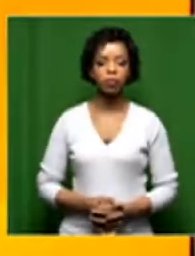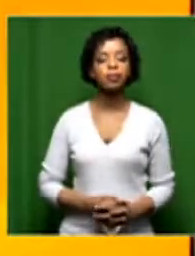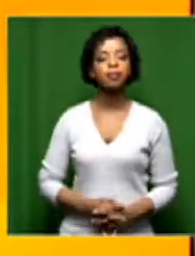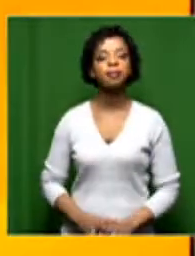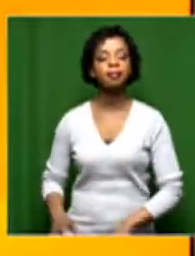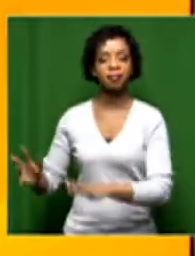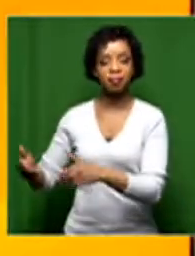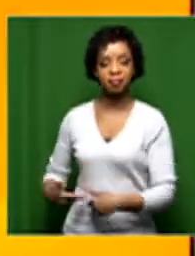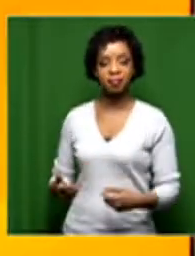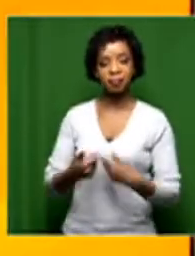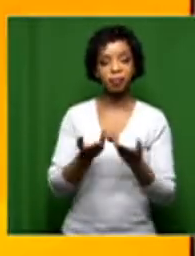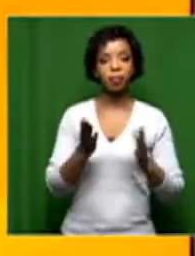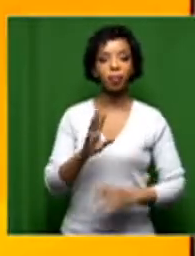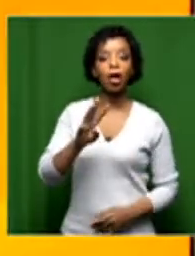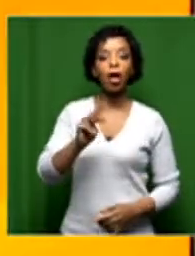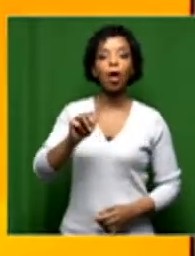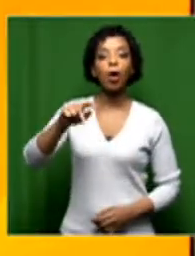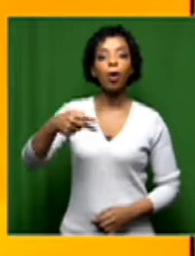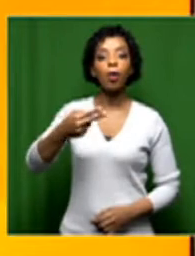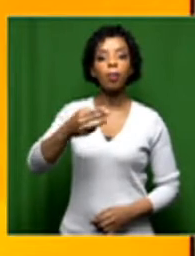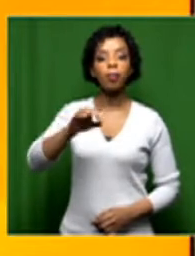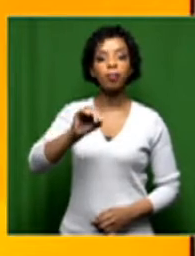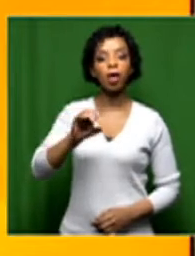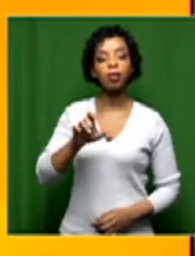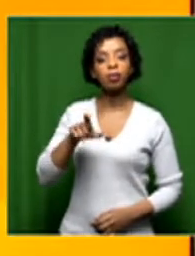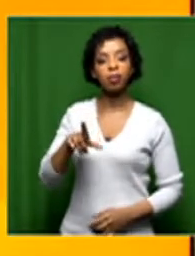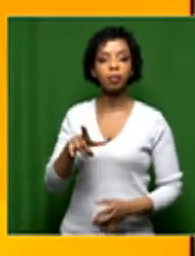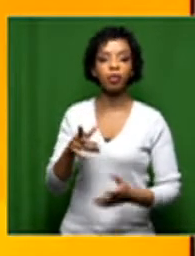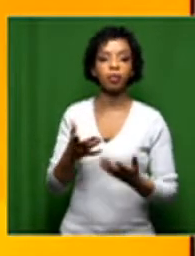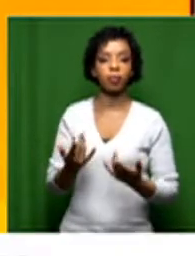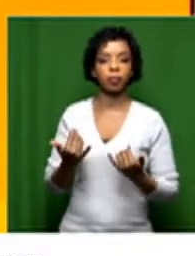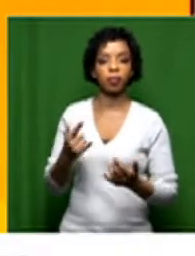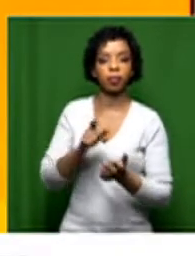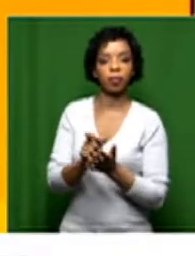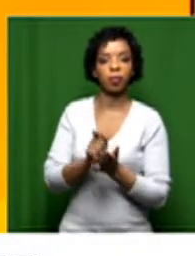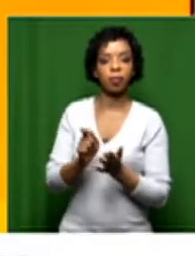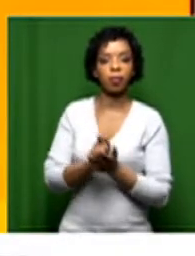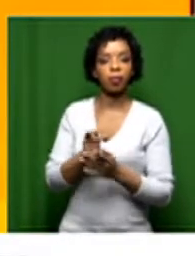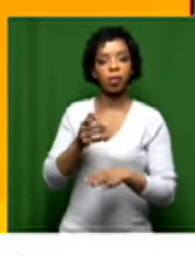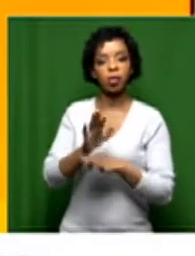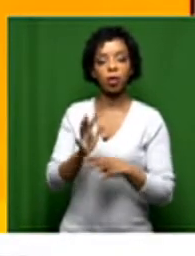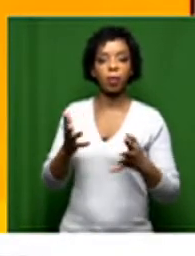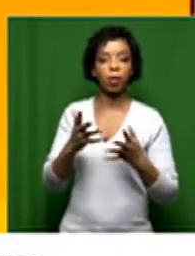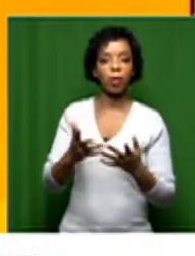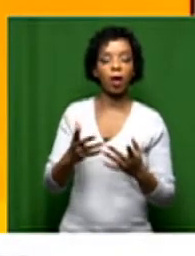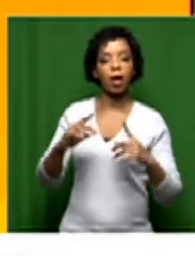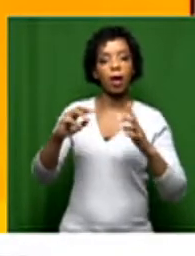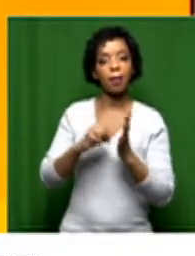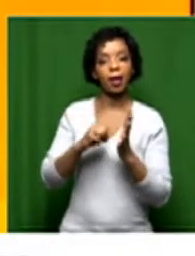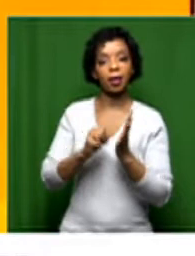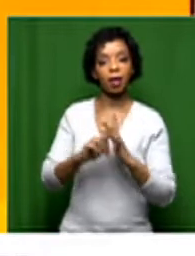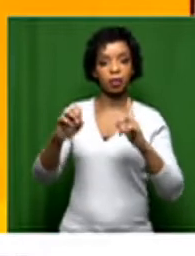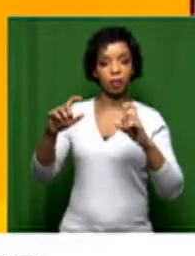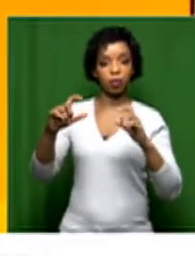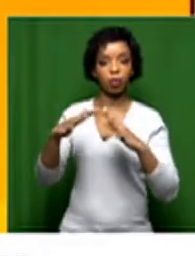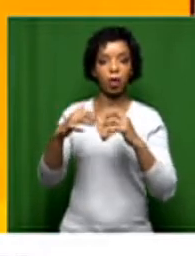Welcome back, everybody. Mpho Khwezi's exhibition, A Piece of Paper, is currently showing at the Market Photo Workshops Gallery